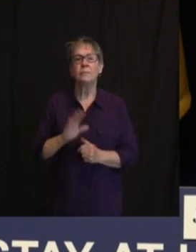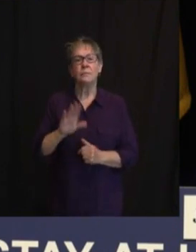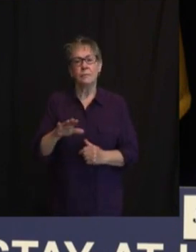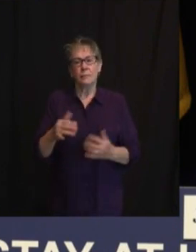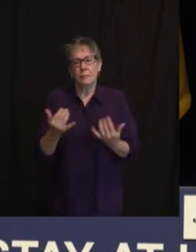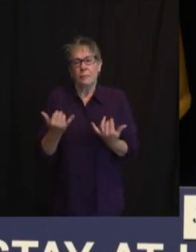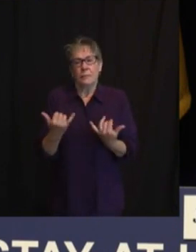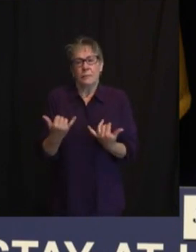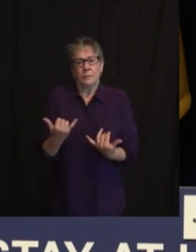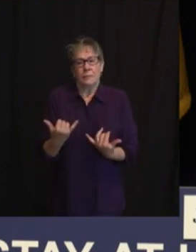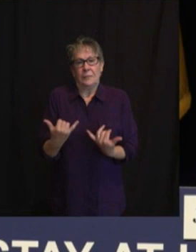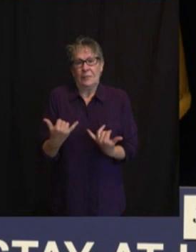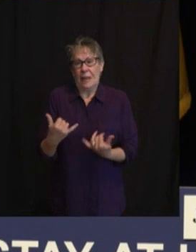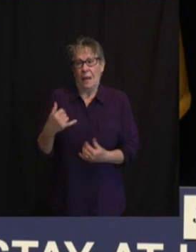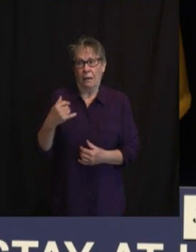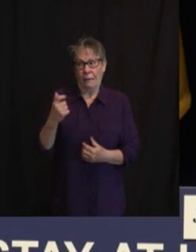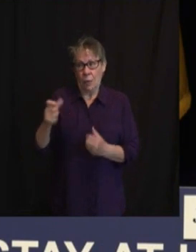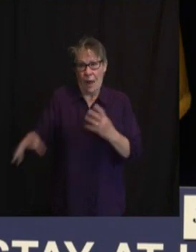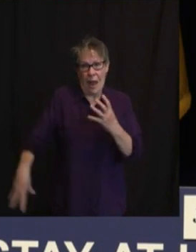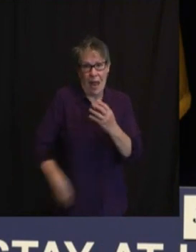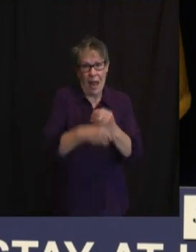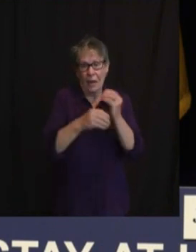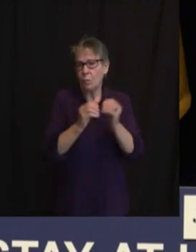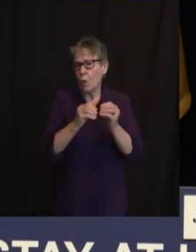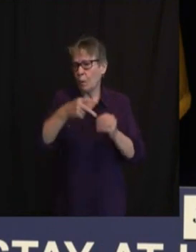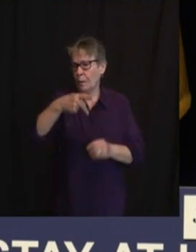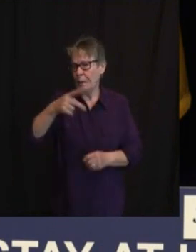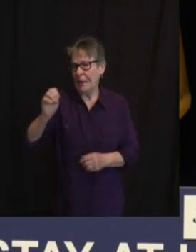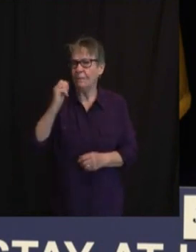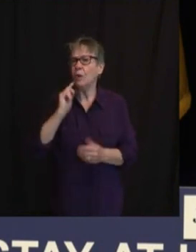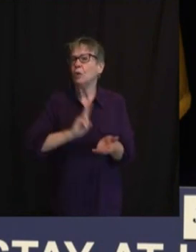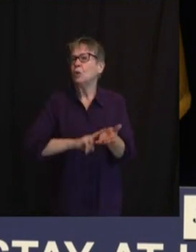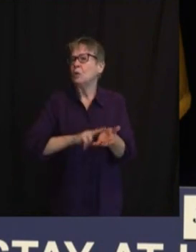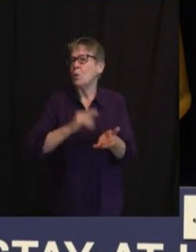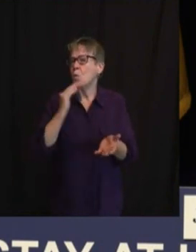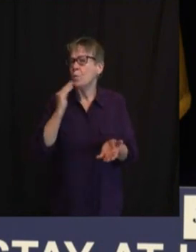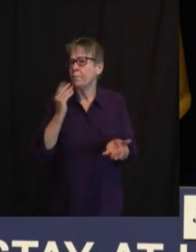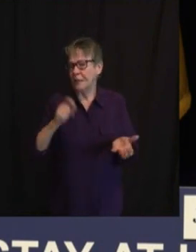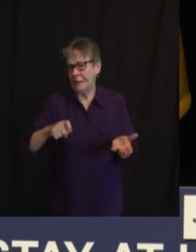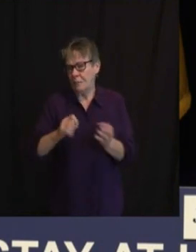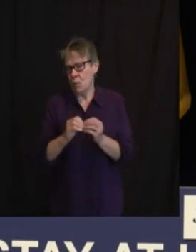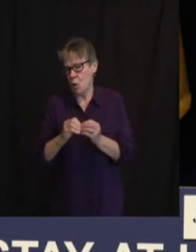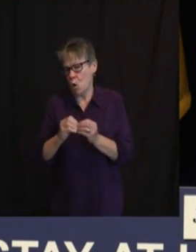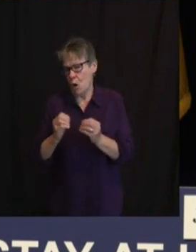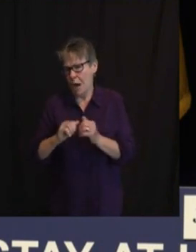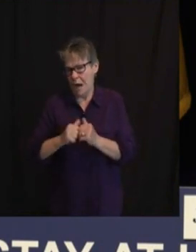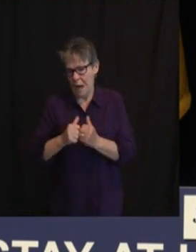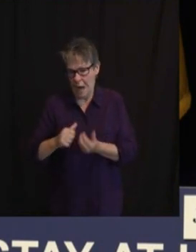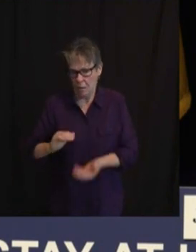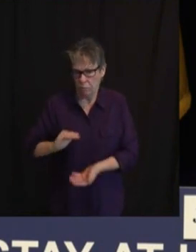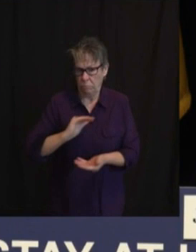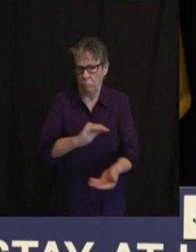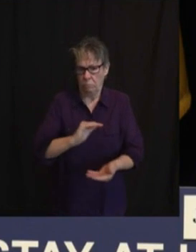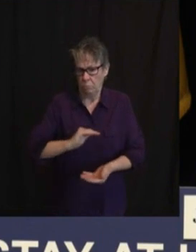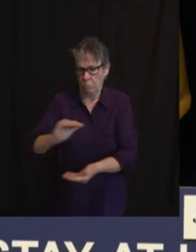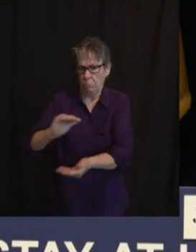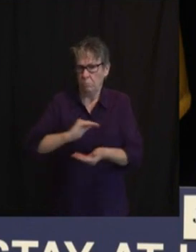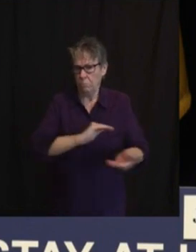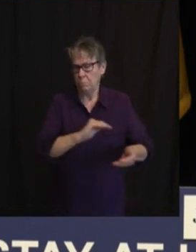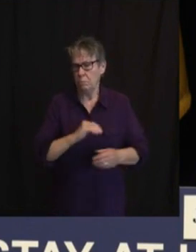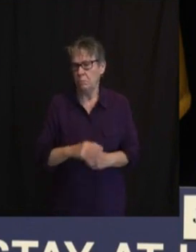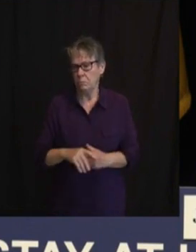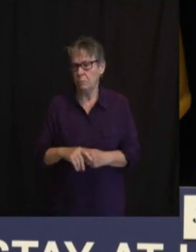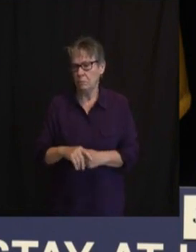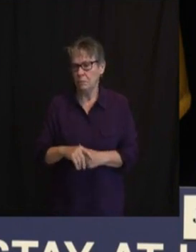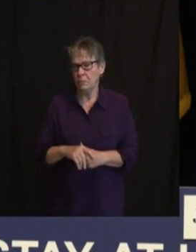Here is what we did back in March. The department worked with the New Jersey Hospital Association and the state police